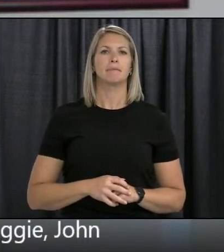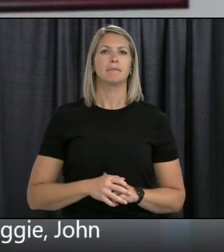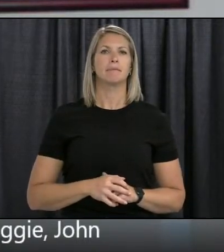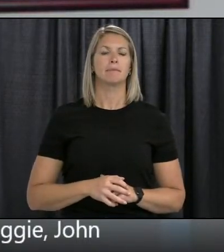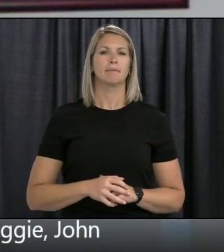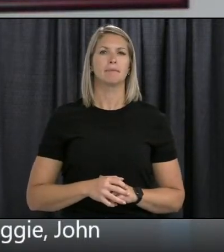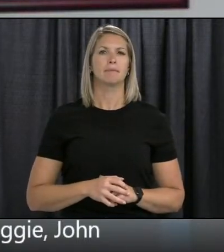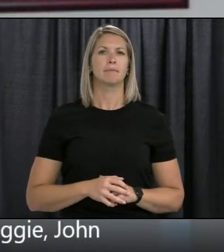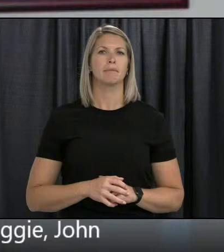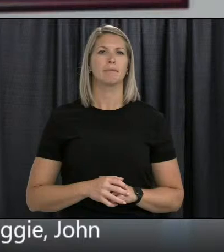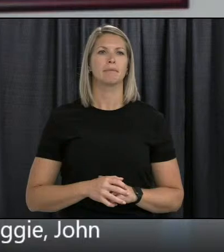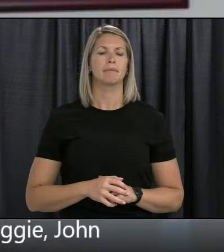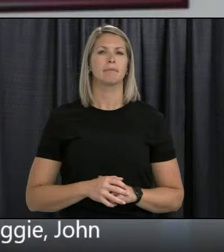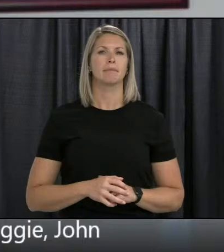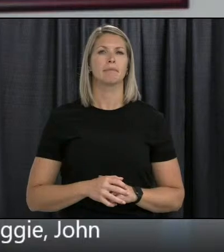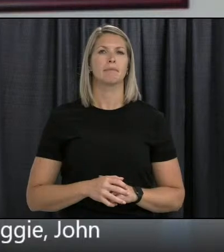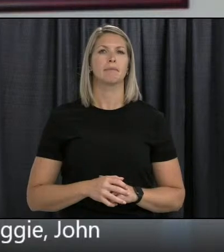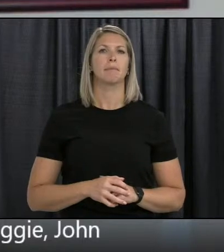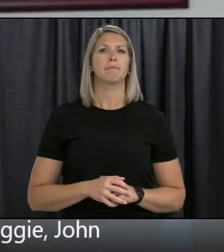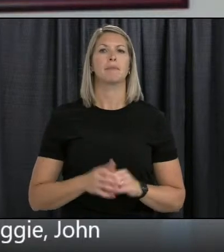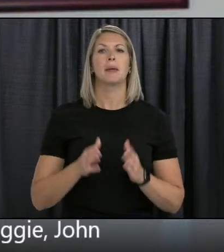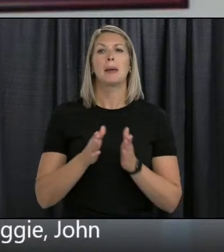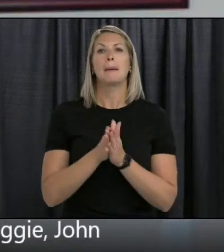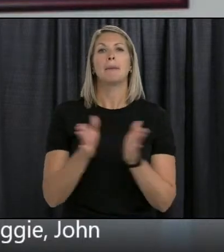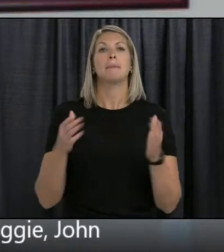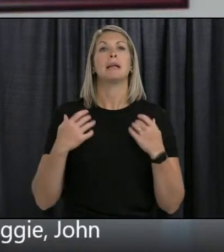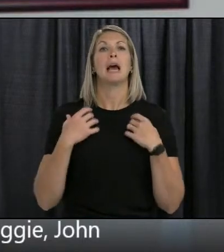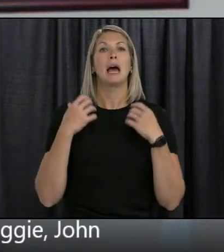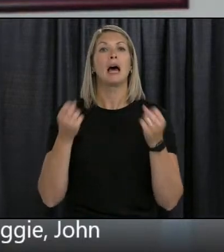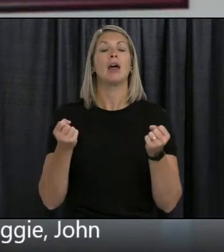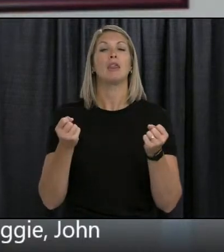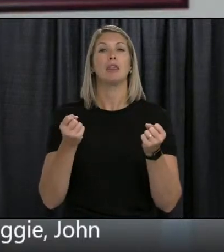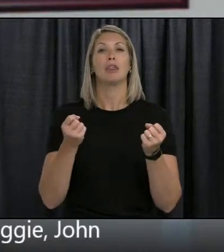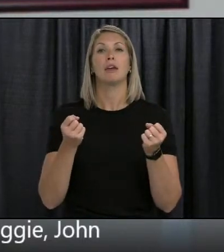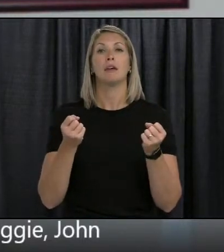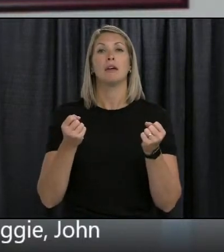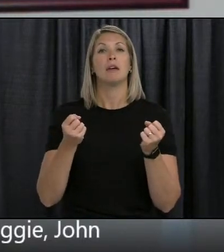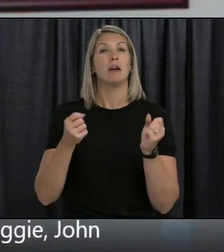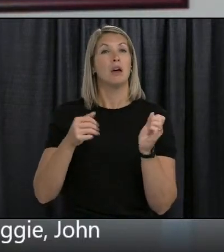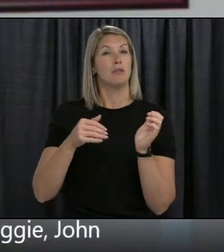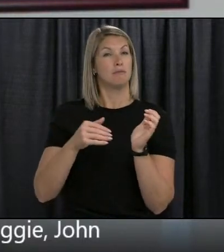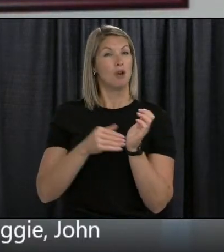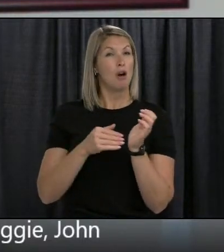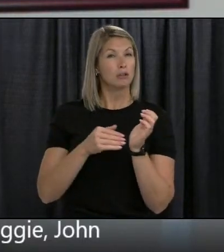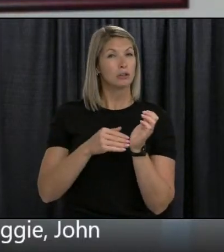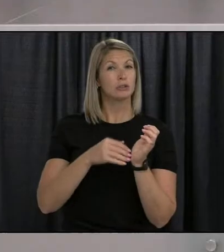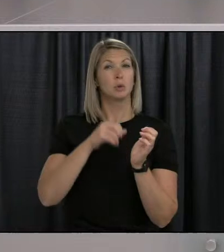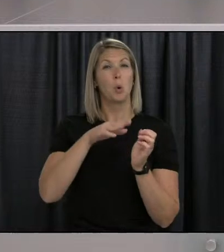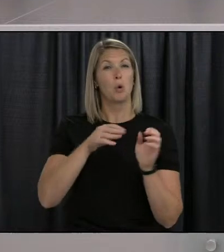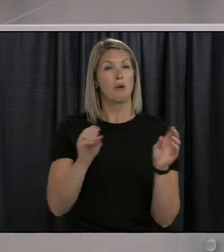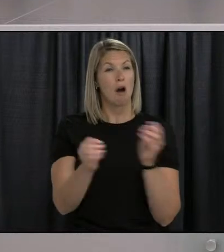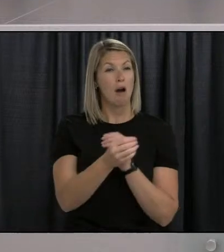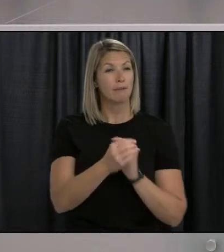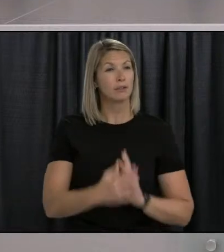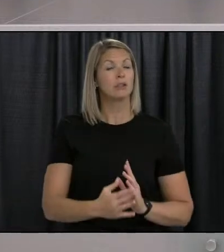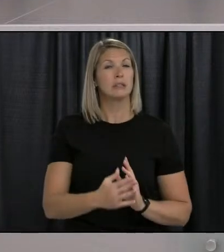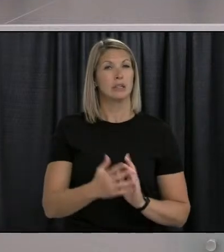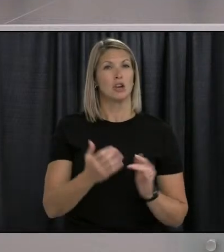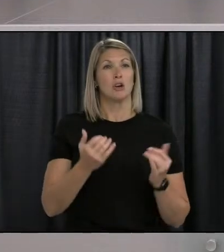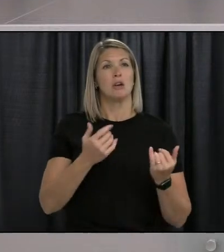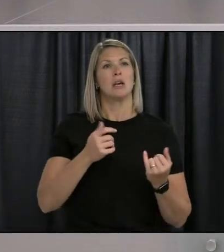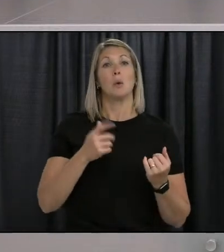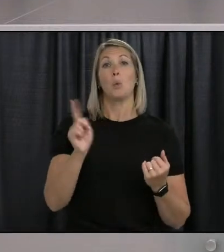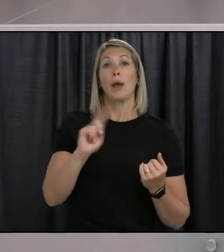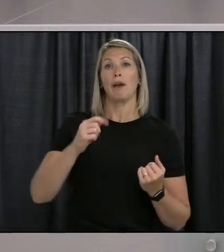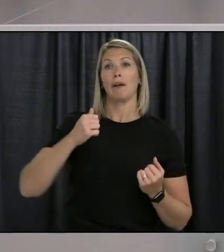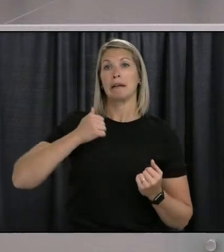Thank you. Public health officials across the United States and Canada are becoming targets with personal threats leveled against them. Hate mail sent to their homes